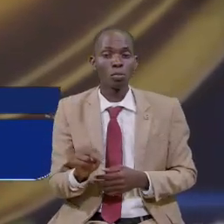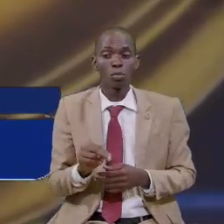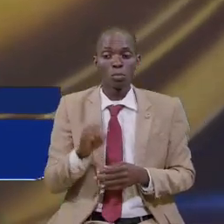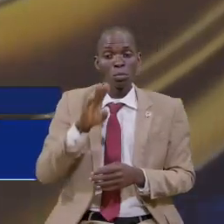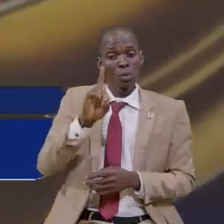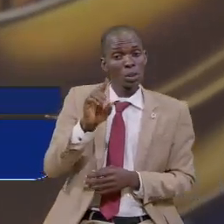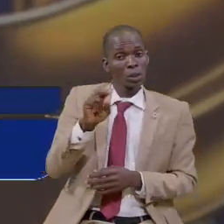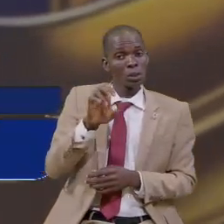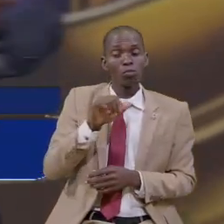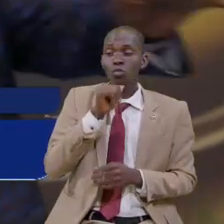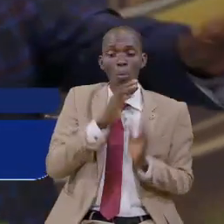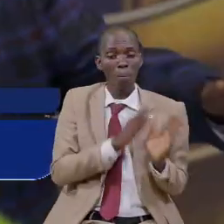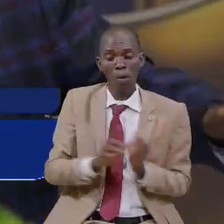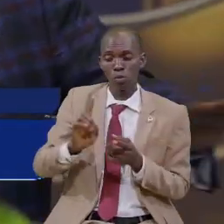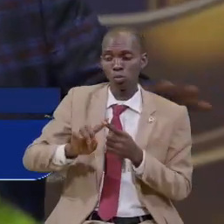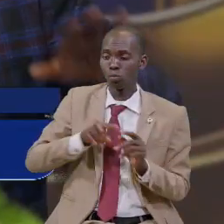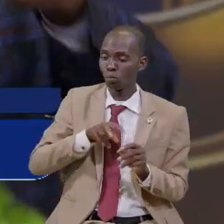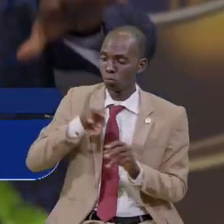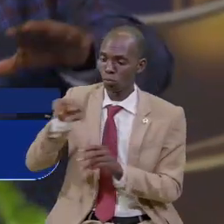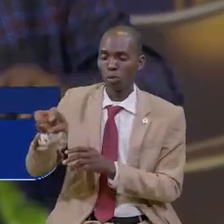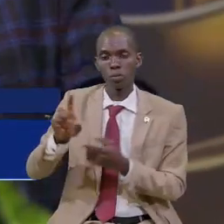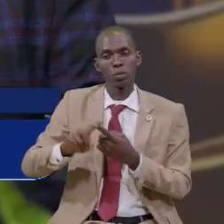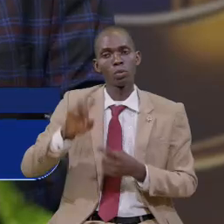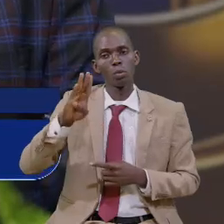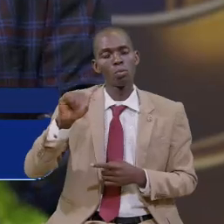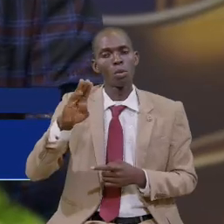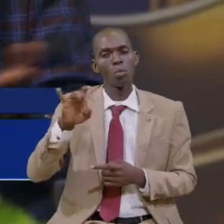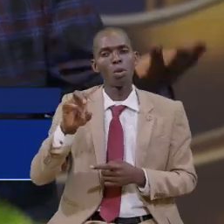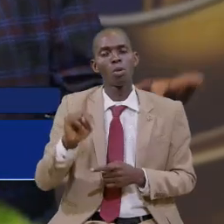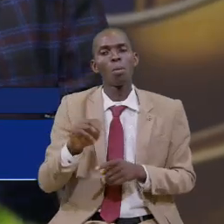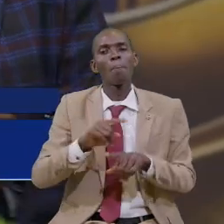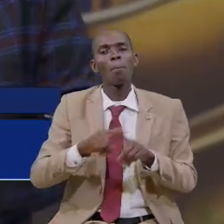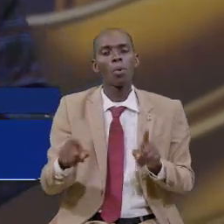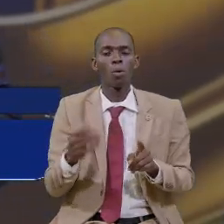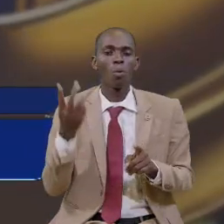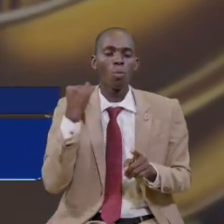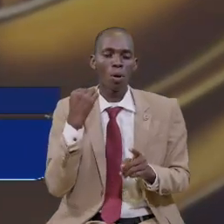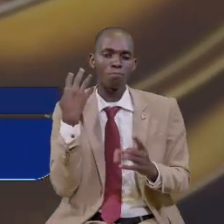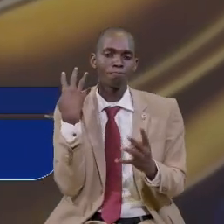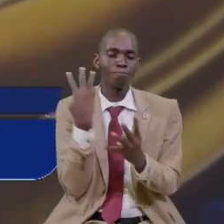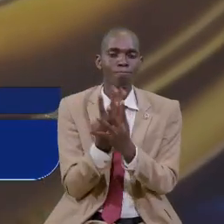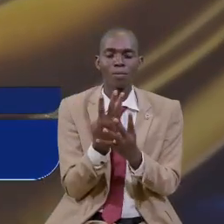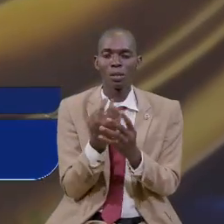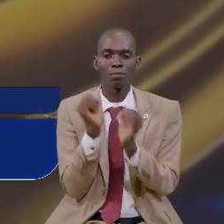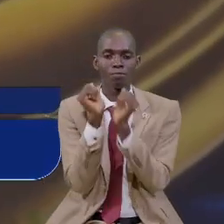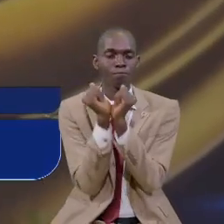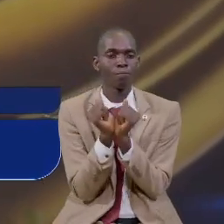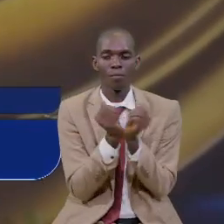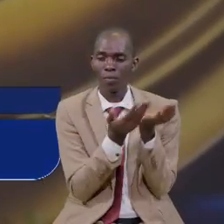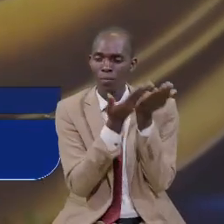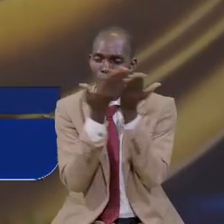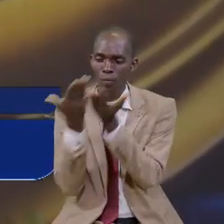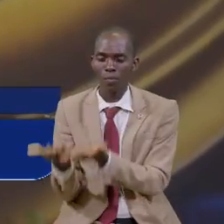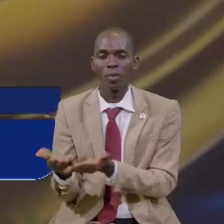carried him along with others to Babylon. And then he got there. He got